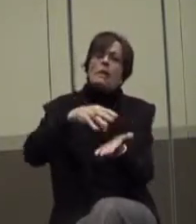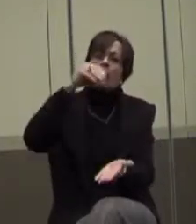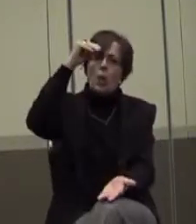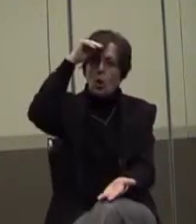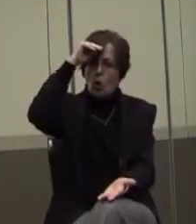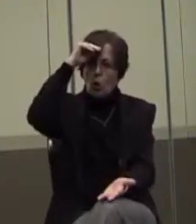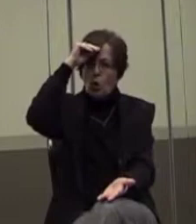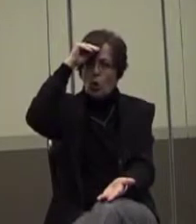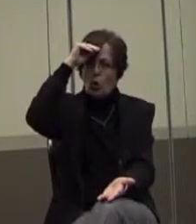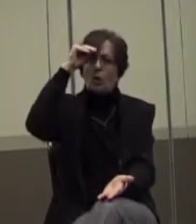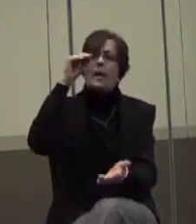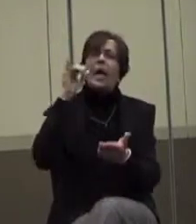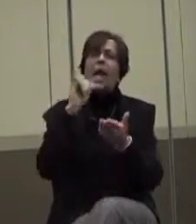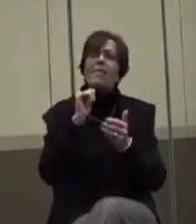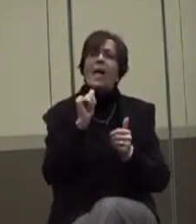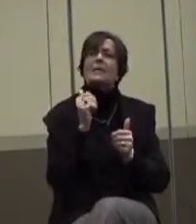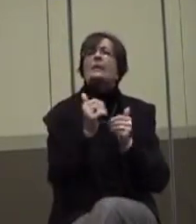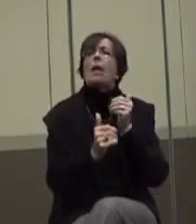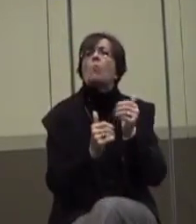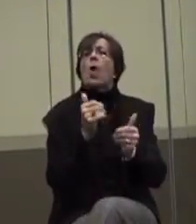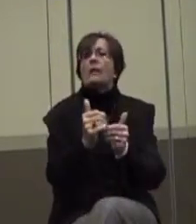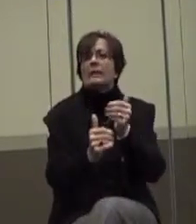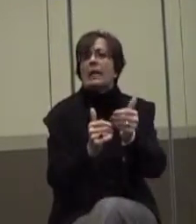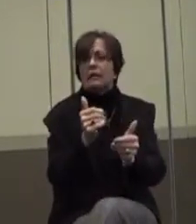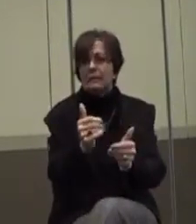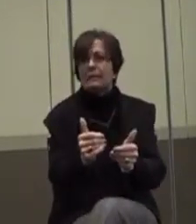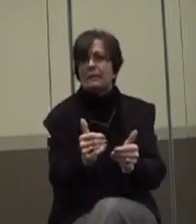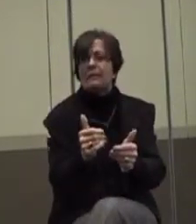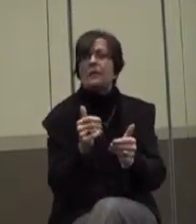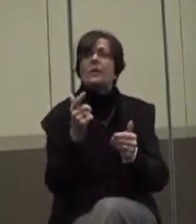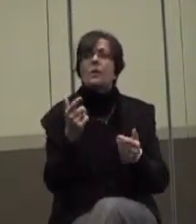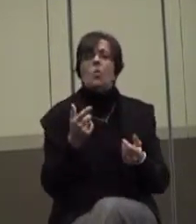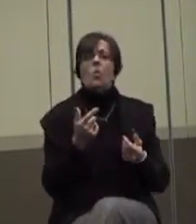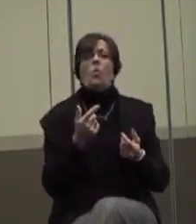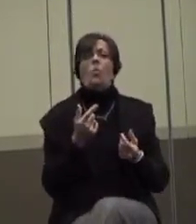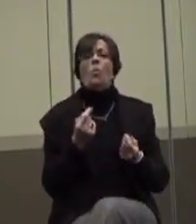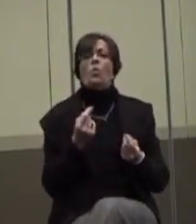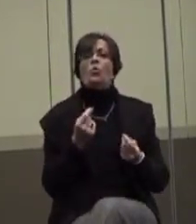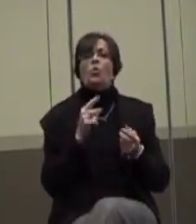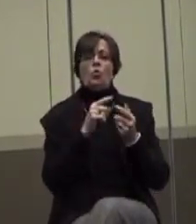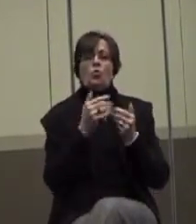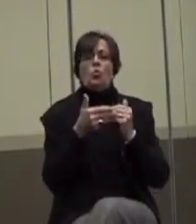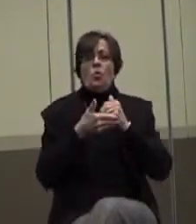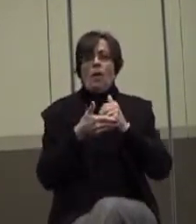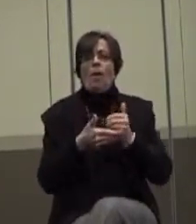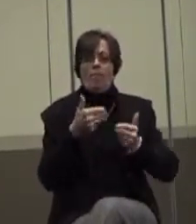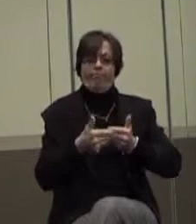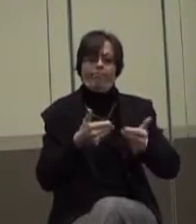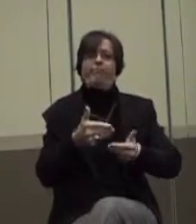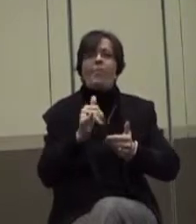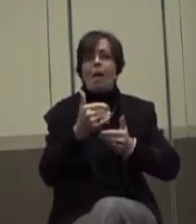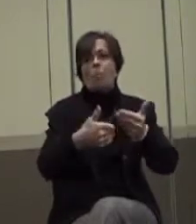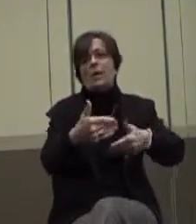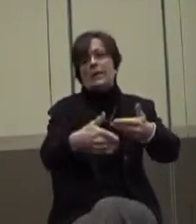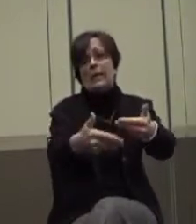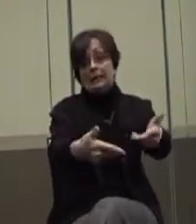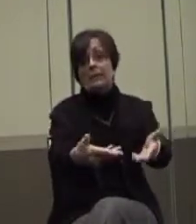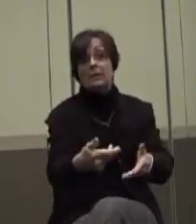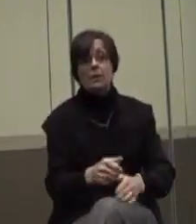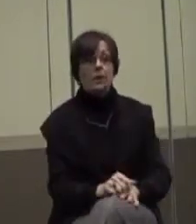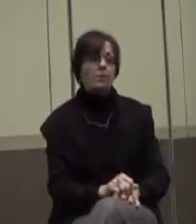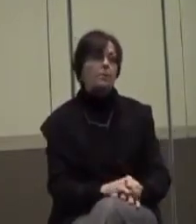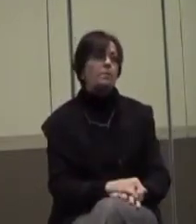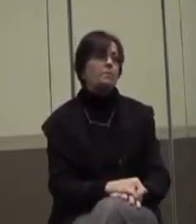learn. And that's usually a process, not an event. What are you doing to forward the process?